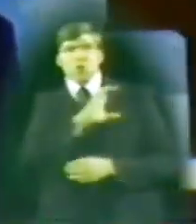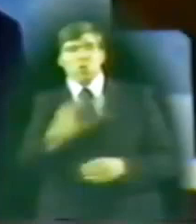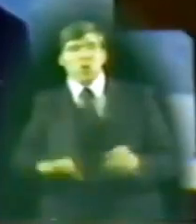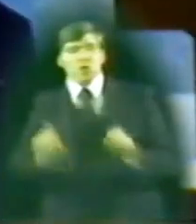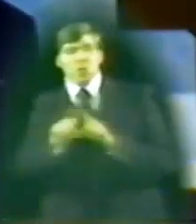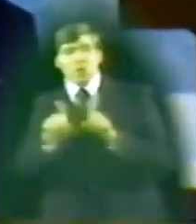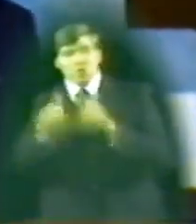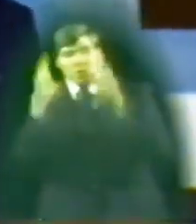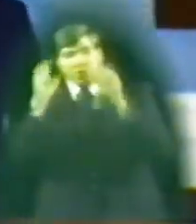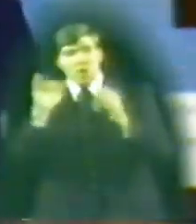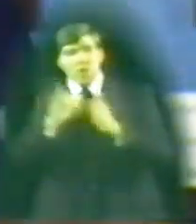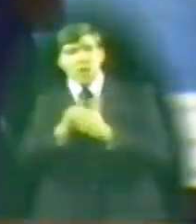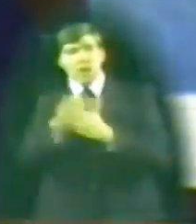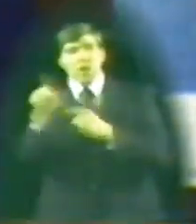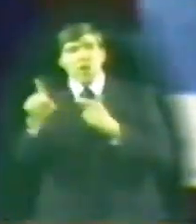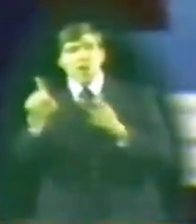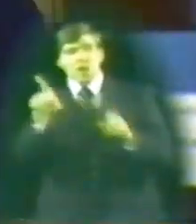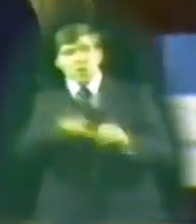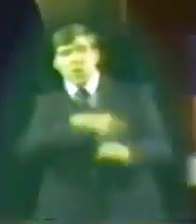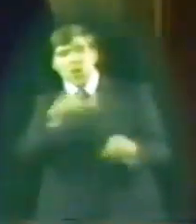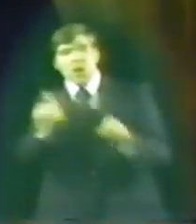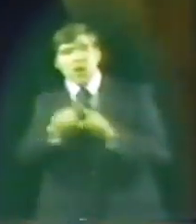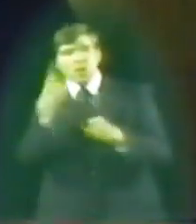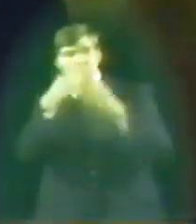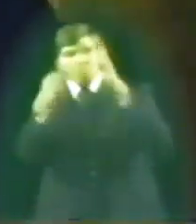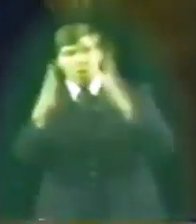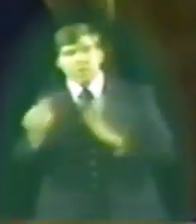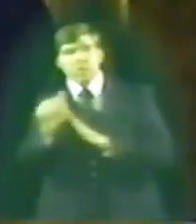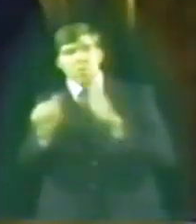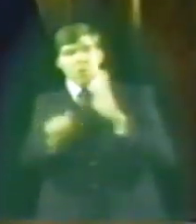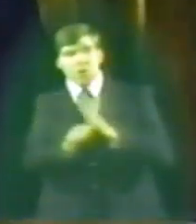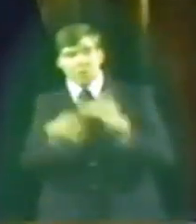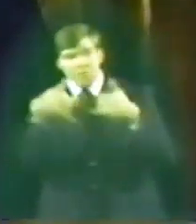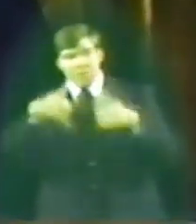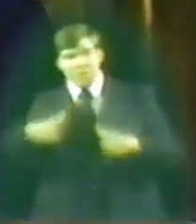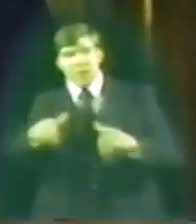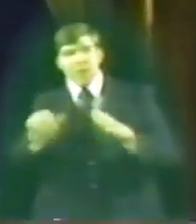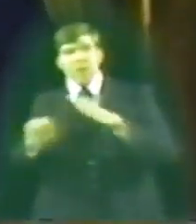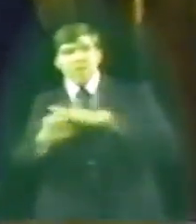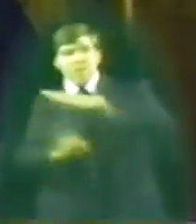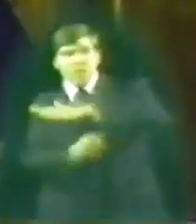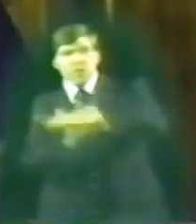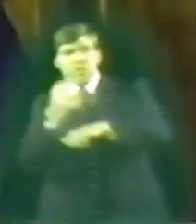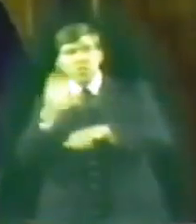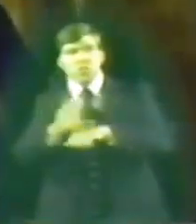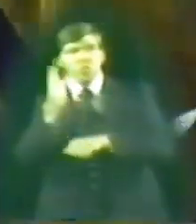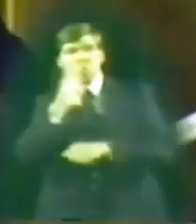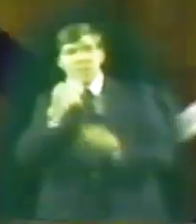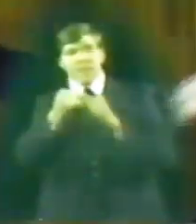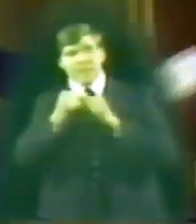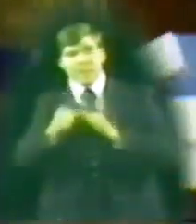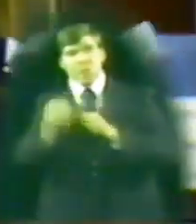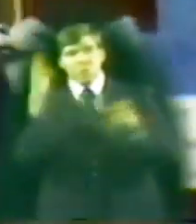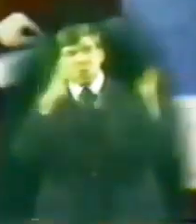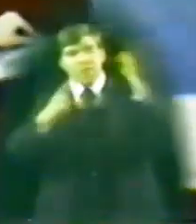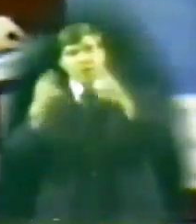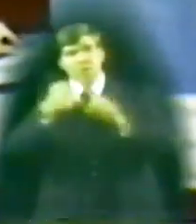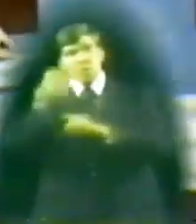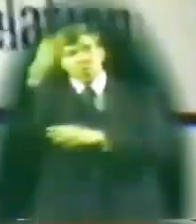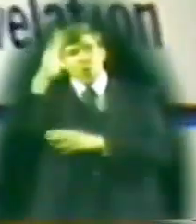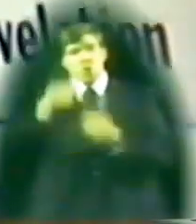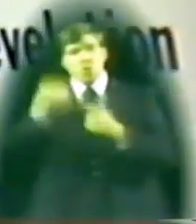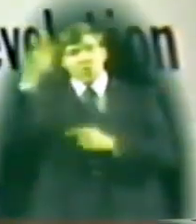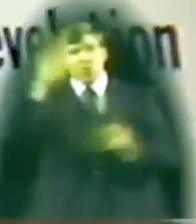Christ also taught that as long as prophets and apostles remained as the foundation of the church, there would be continuous revelation from God